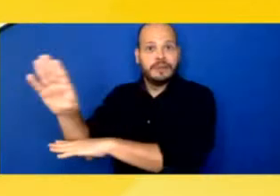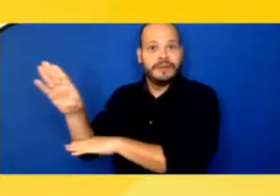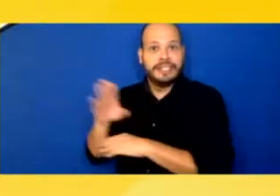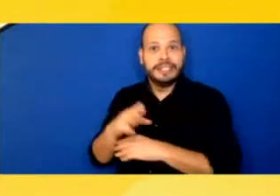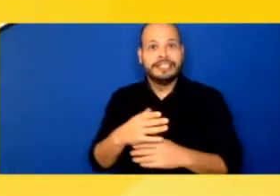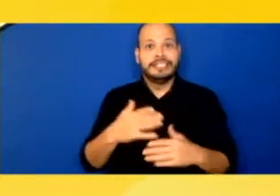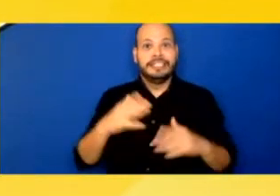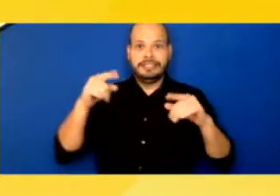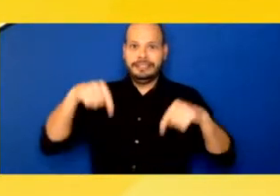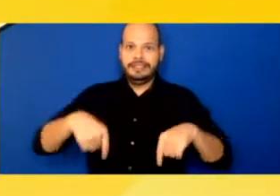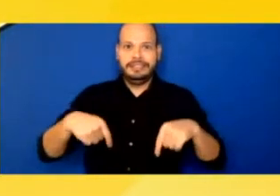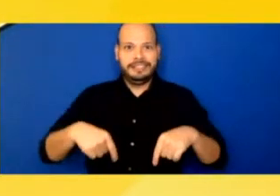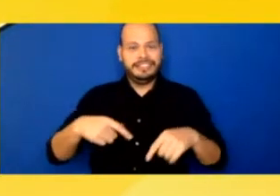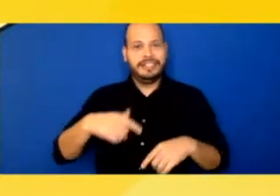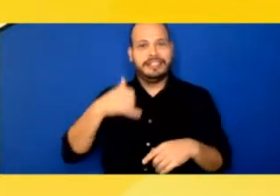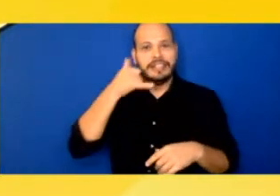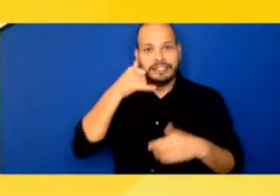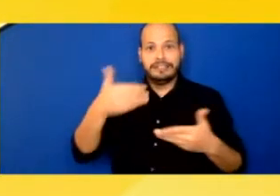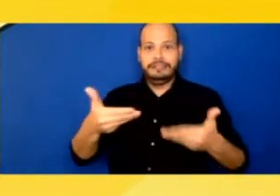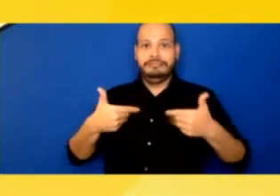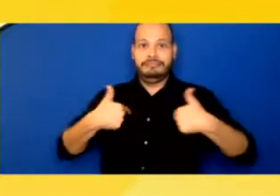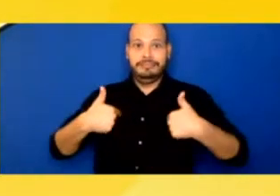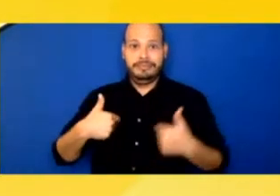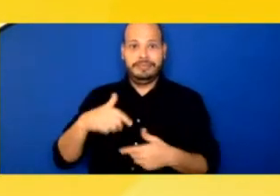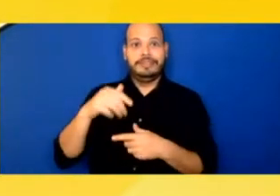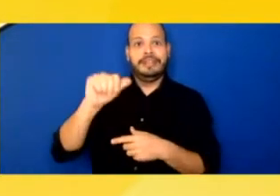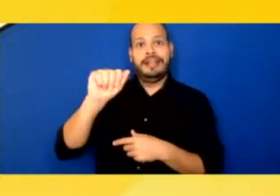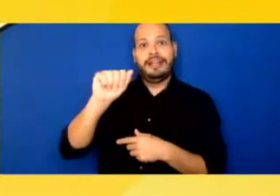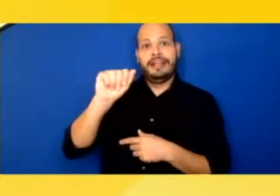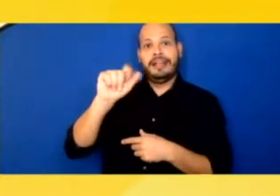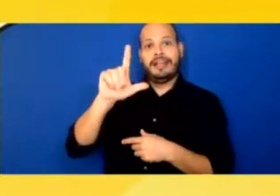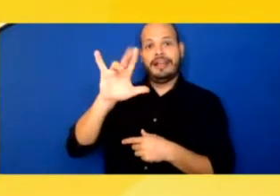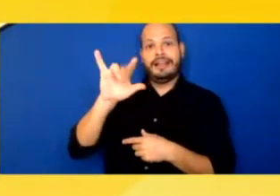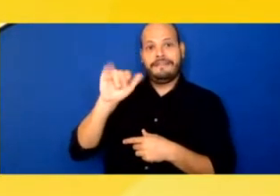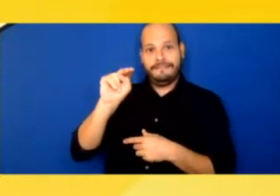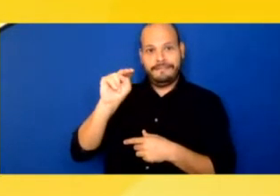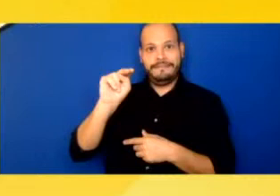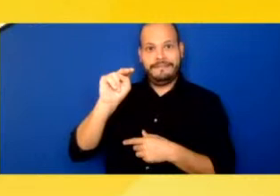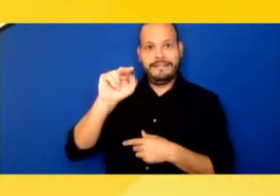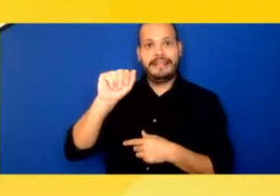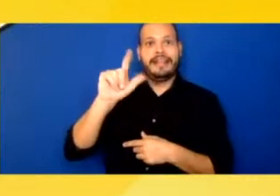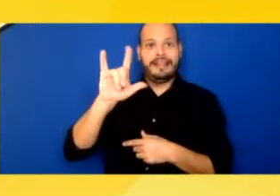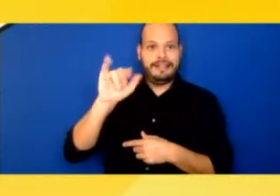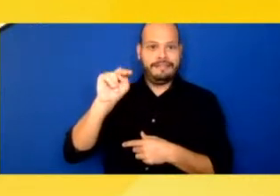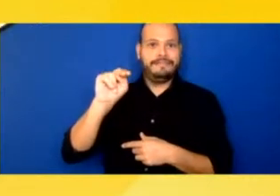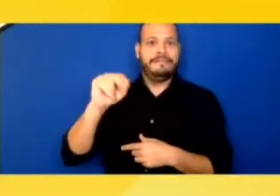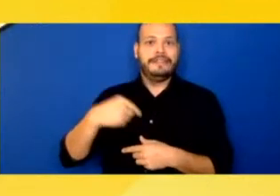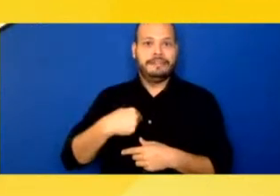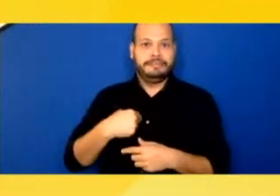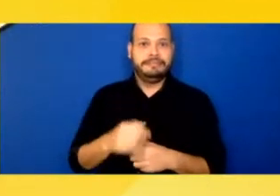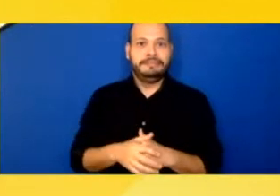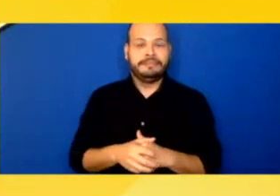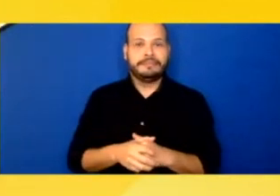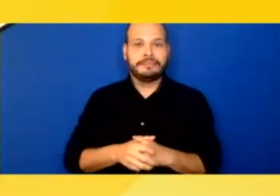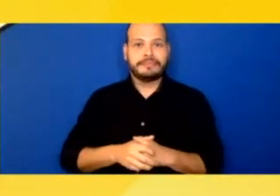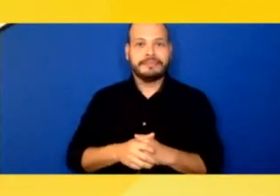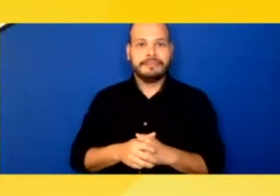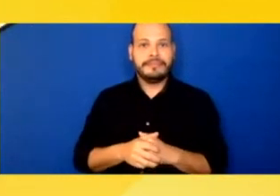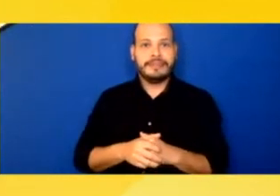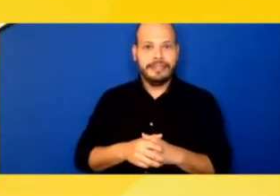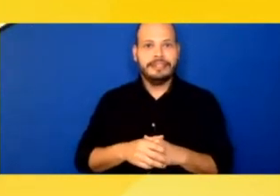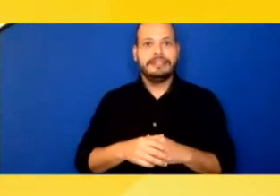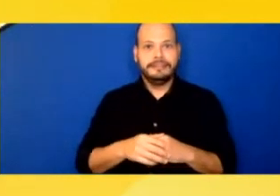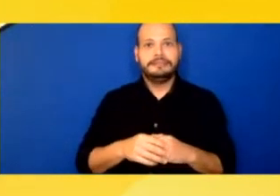O'Neill Jackson, retired pastor in the Christian Church, Disciples of Christ. 43 years